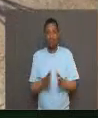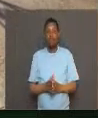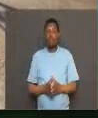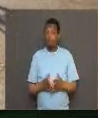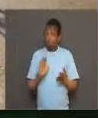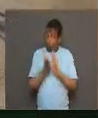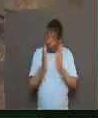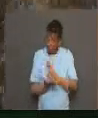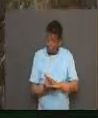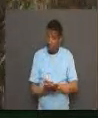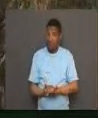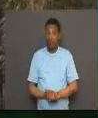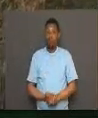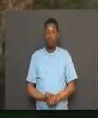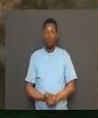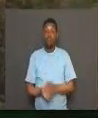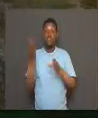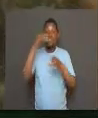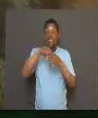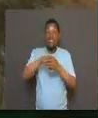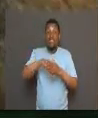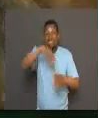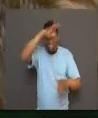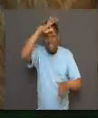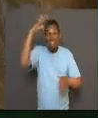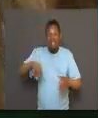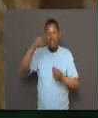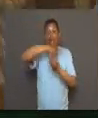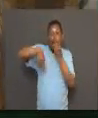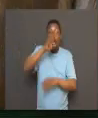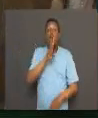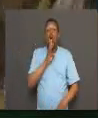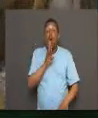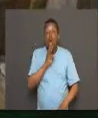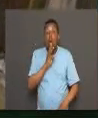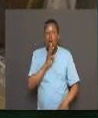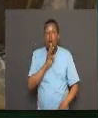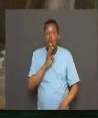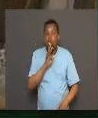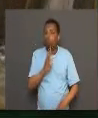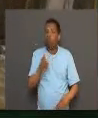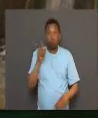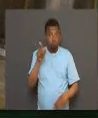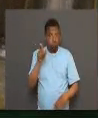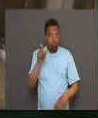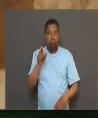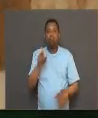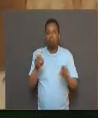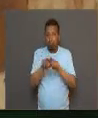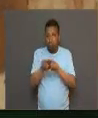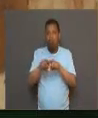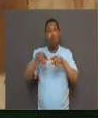However, in desert areas where water is available, like